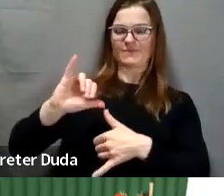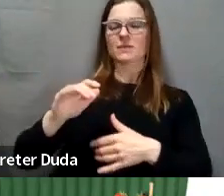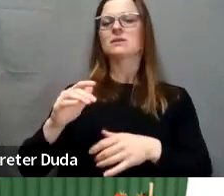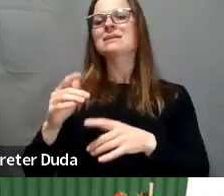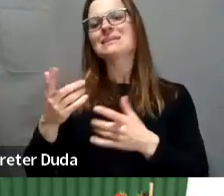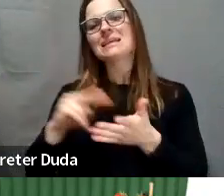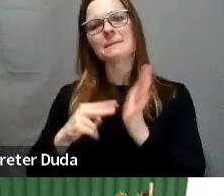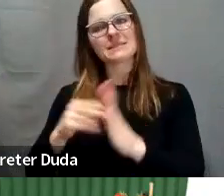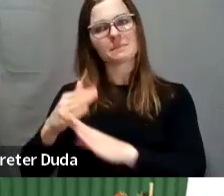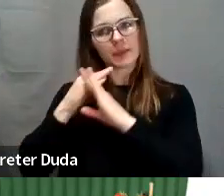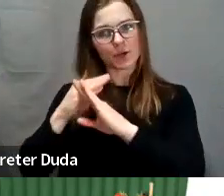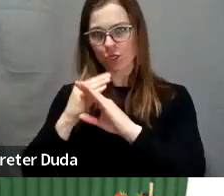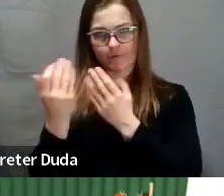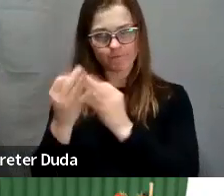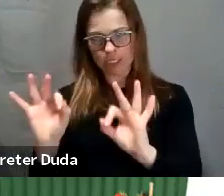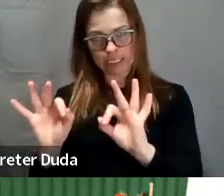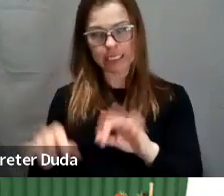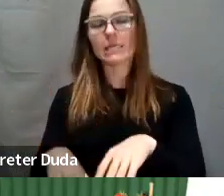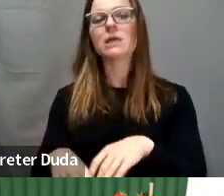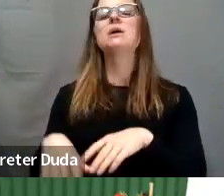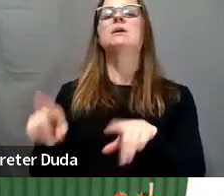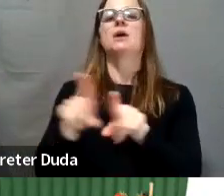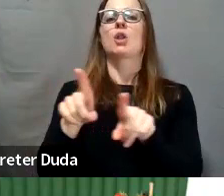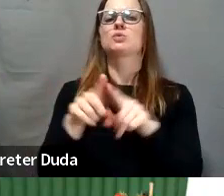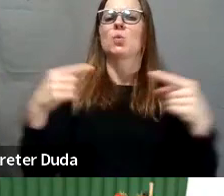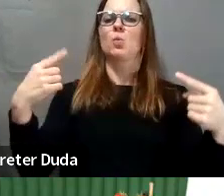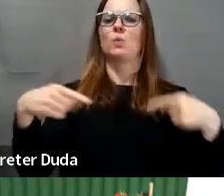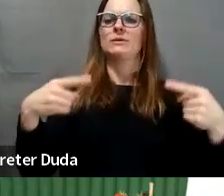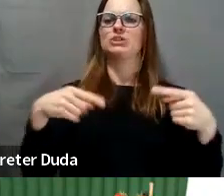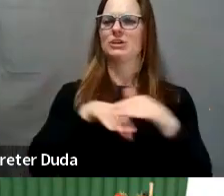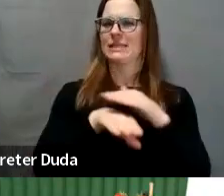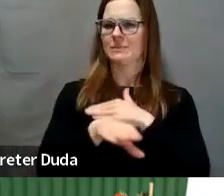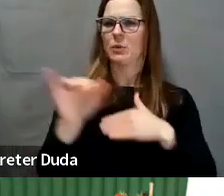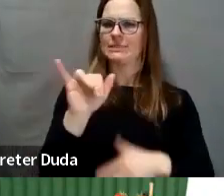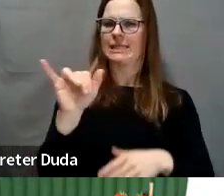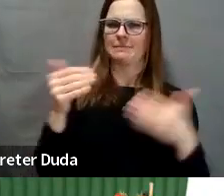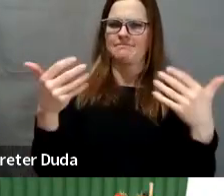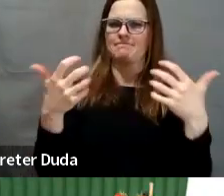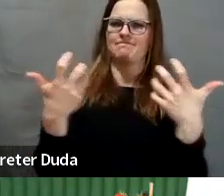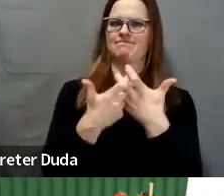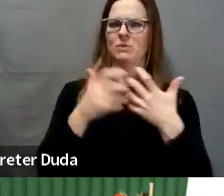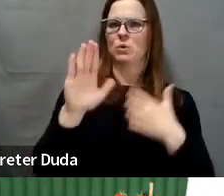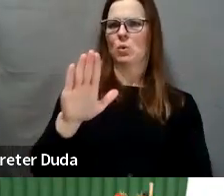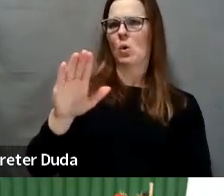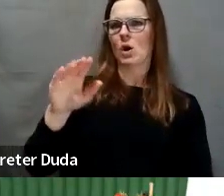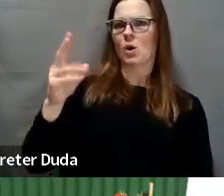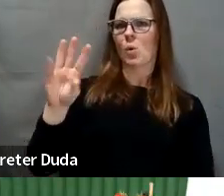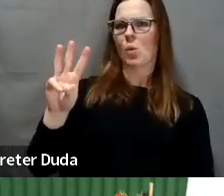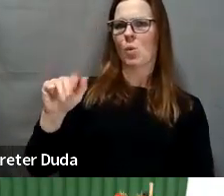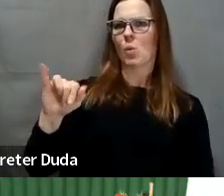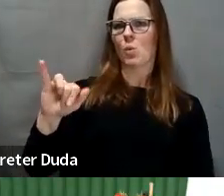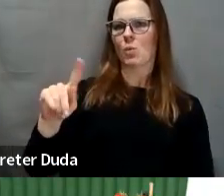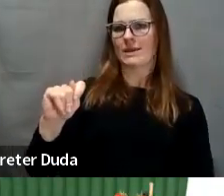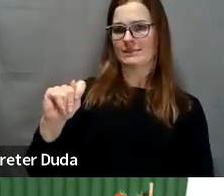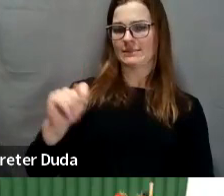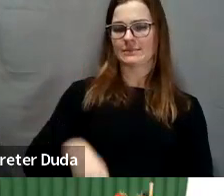search for wheelchair accessible to find these beds that are kind of at waist height. So I'm going to go through a few options